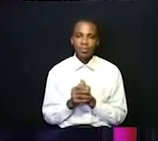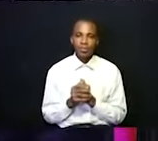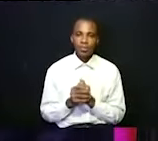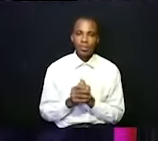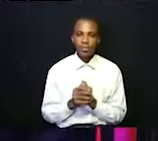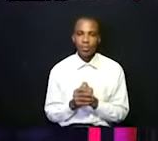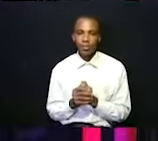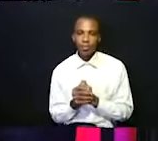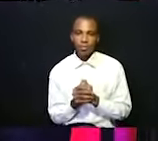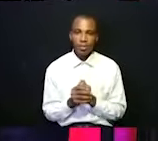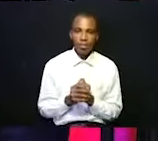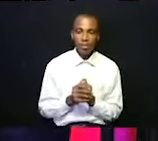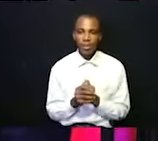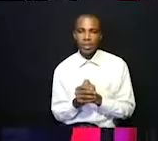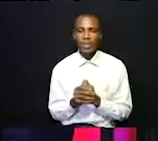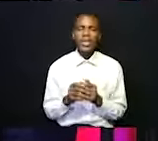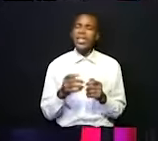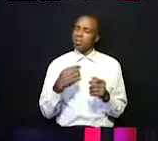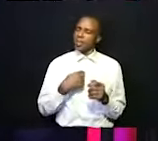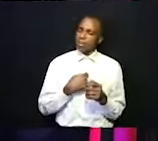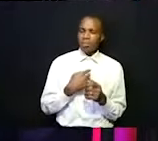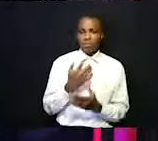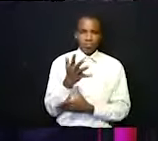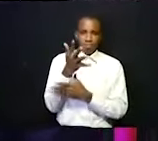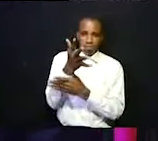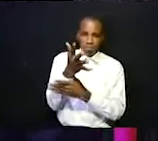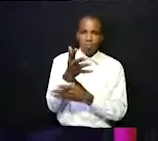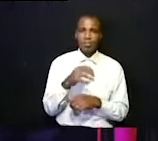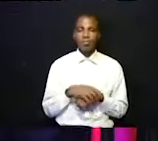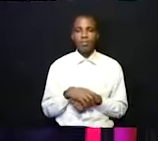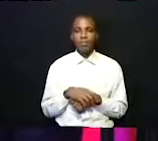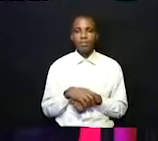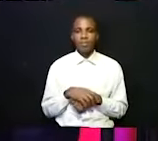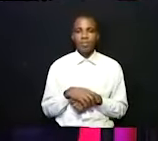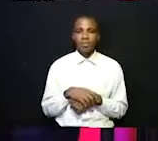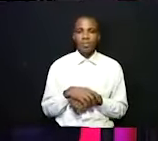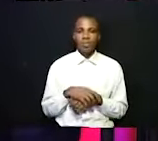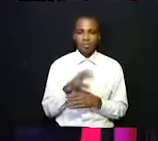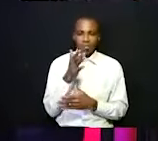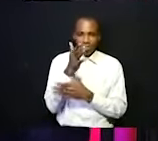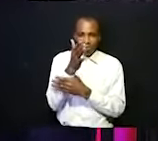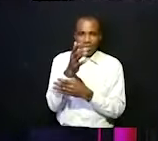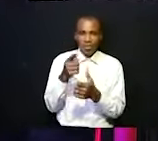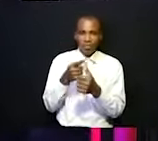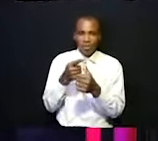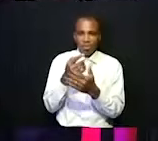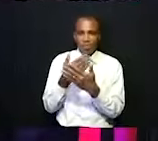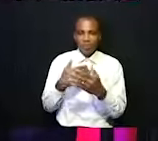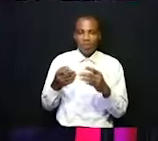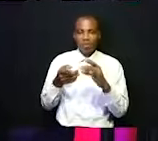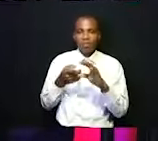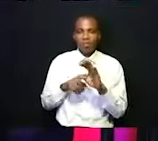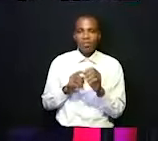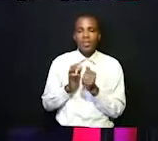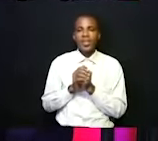Let me make this statement to begin our discussion. It is